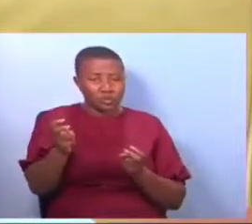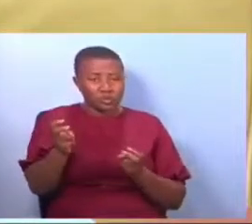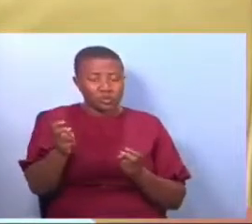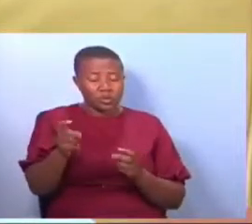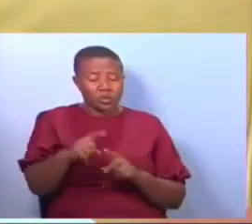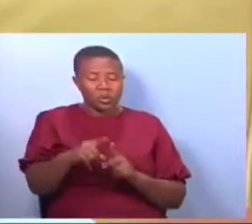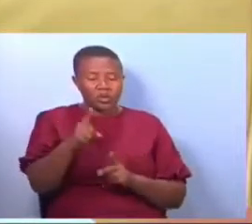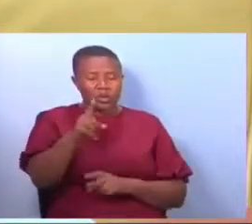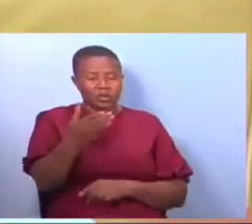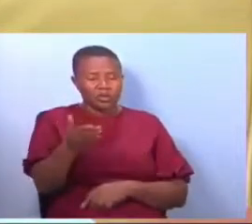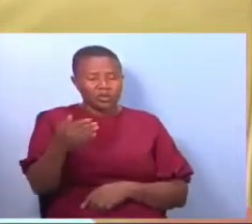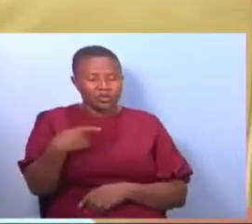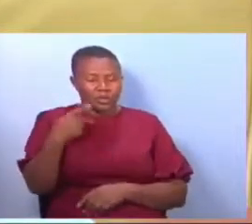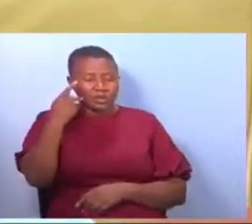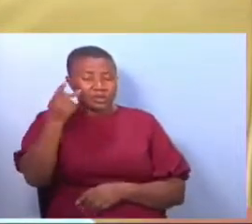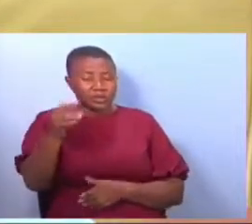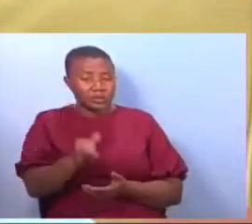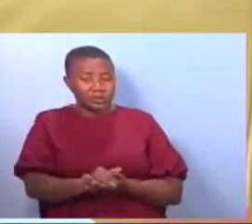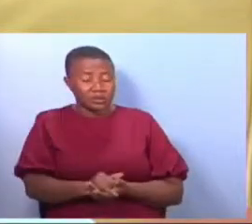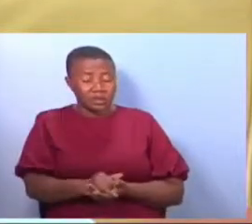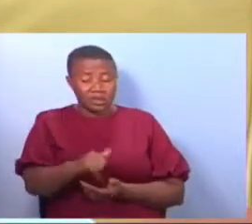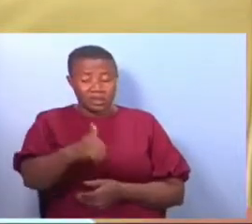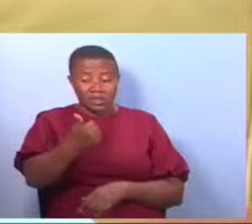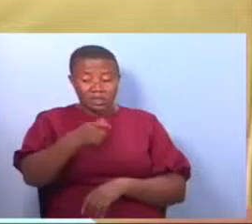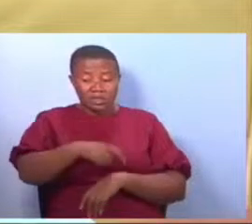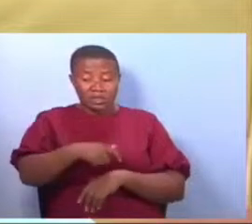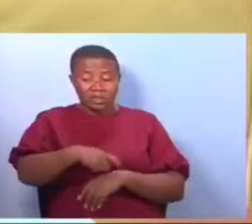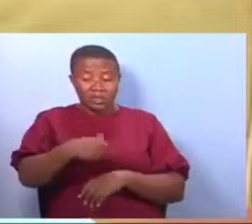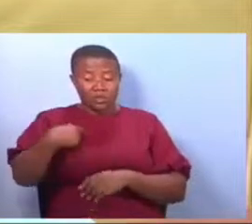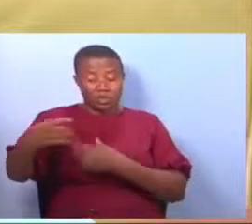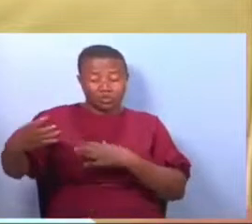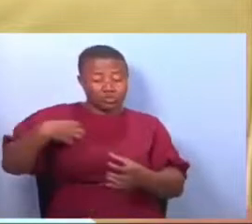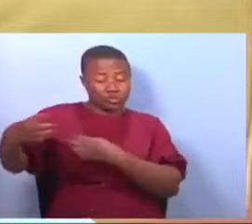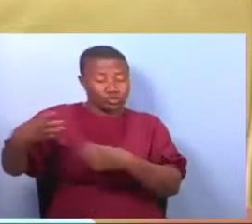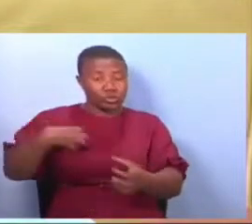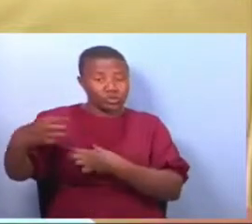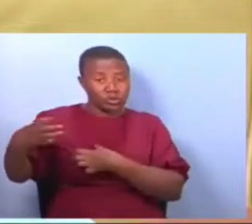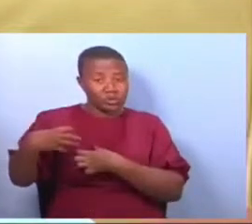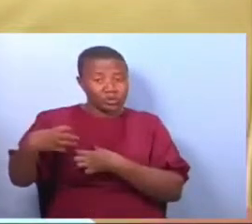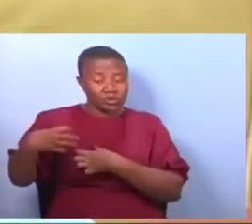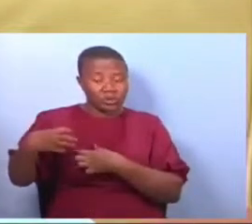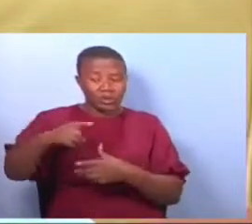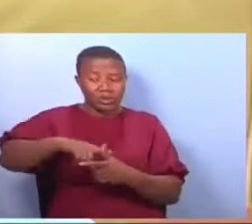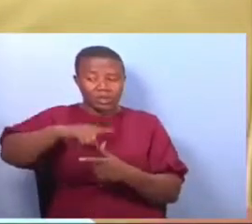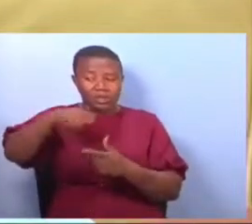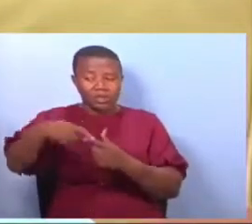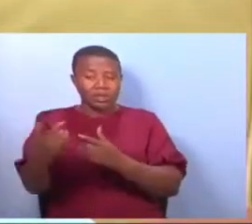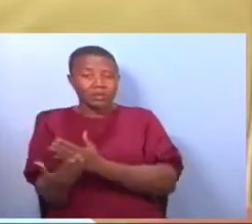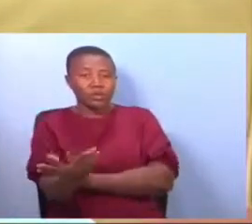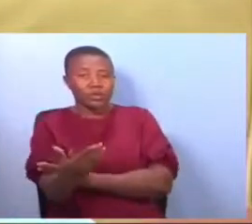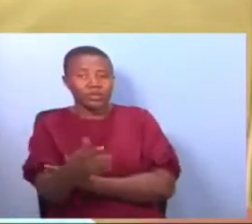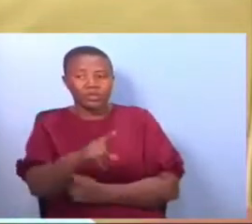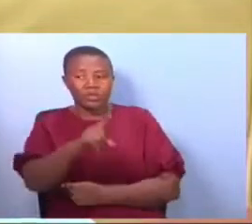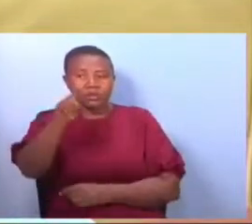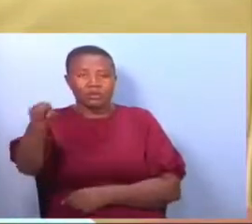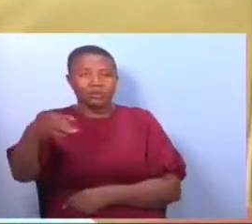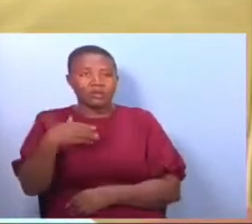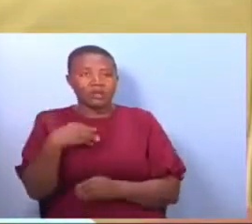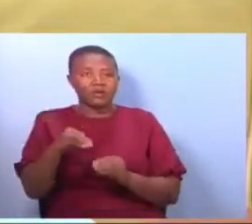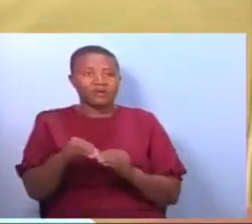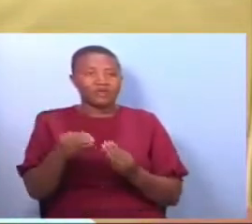I noticed is that anytime we had a serious disagreement, the next day he would come to my office and say, leader,